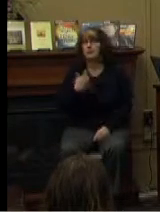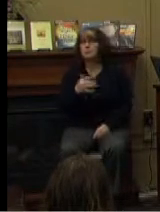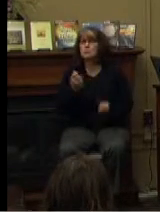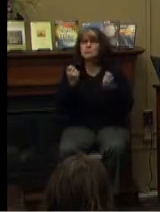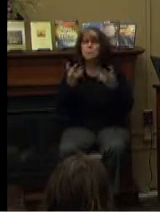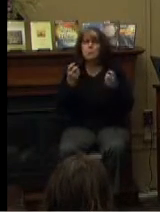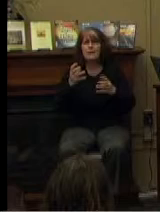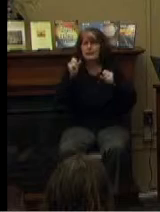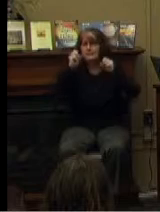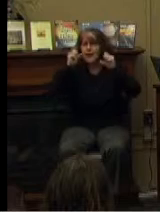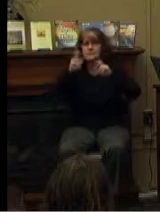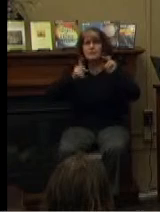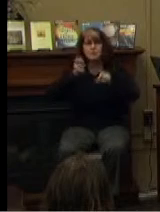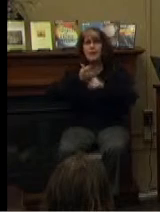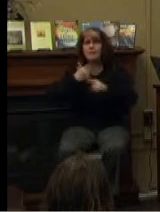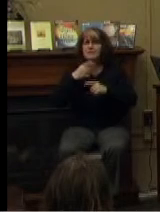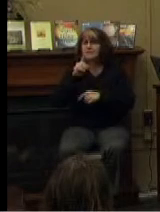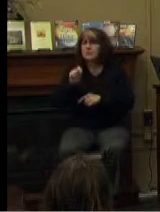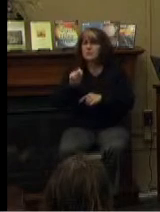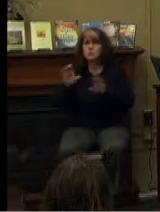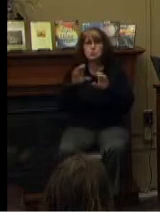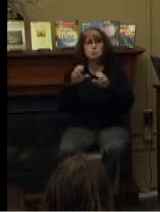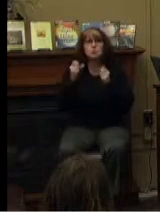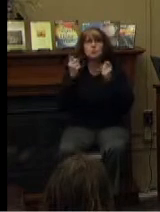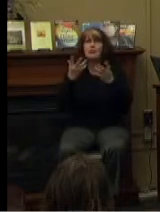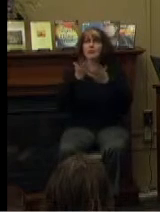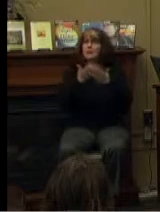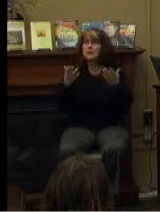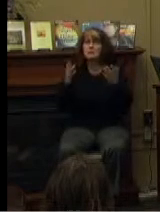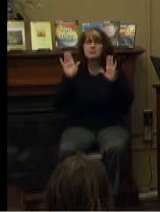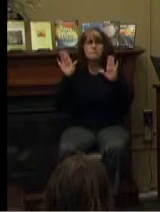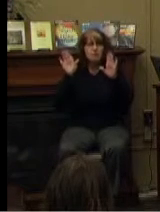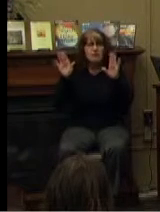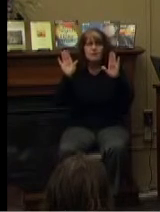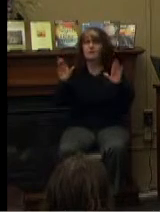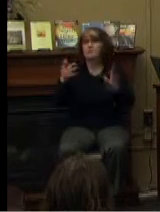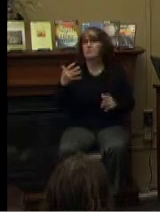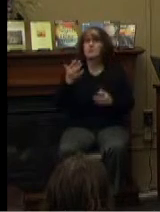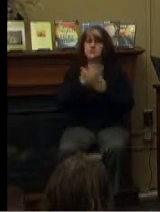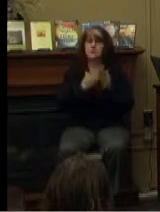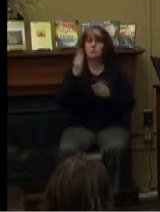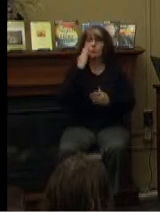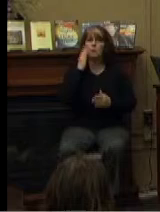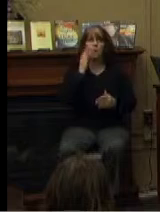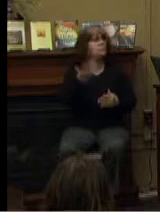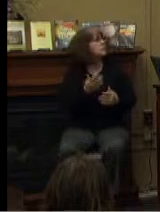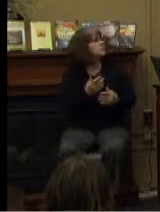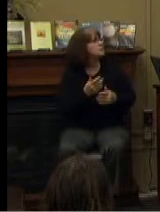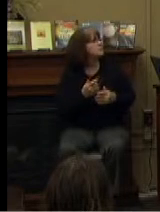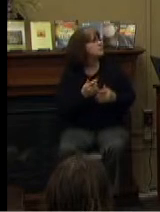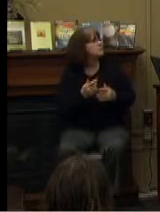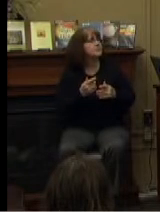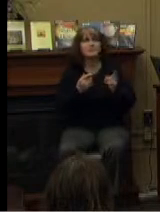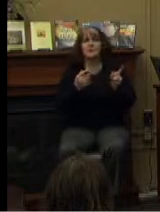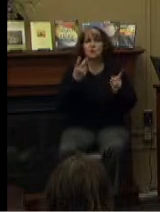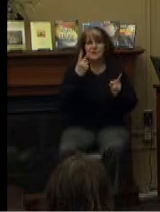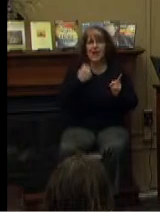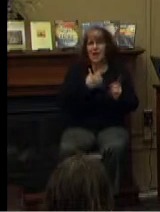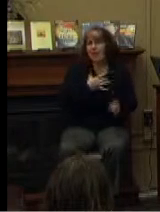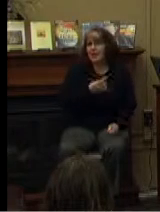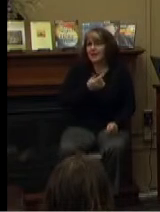people with disabilities that are doing so much phenomenal things. And some of them we know. And like you can tell that I like